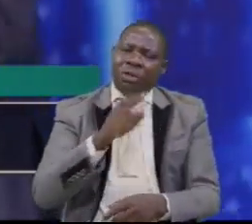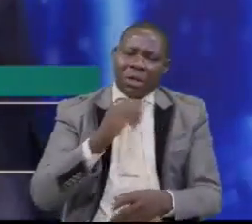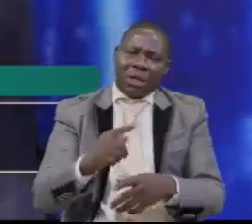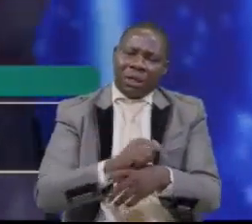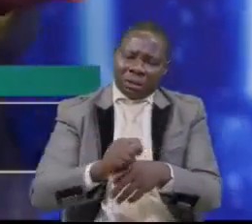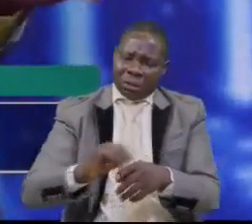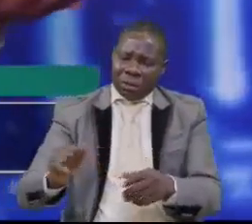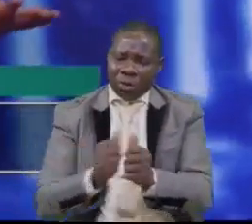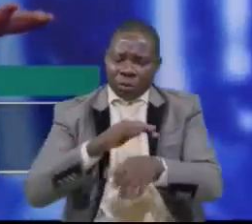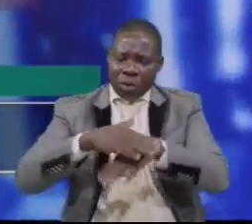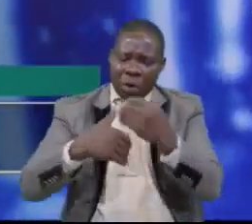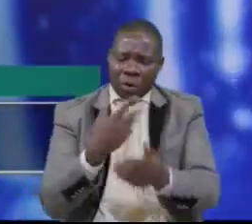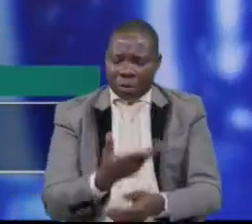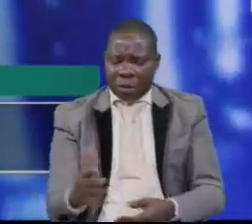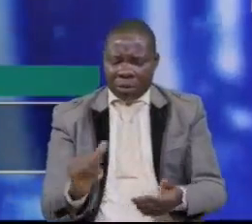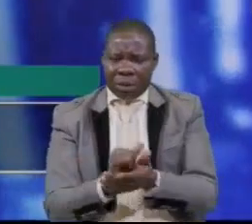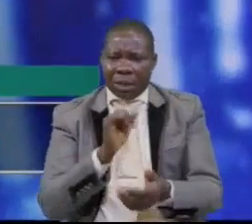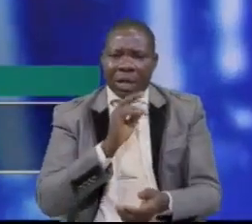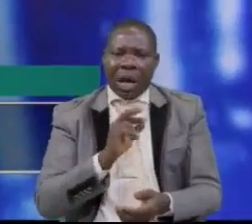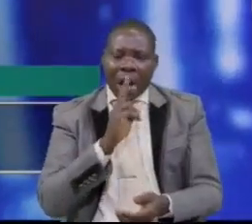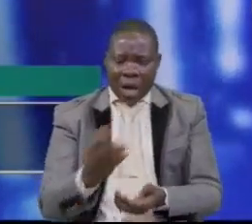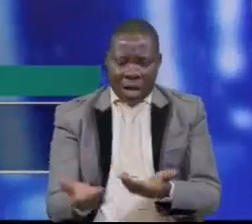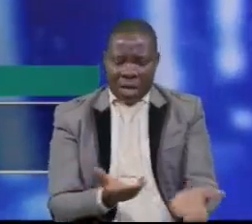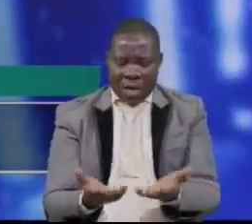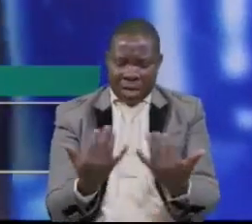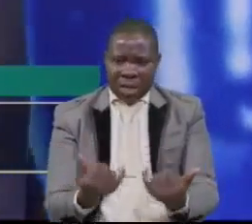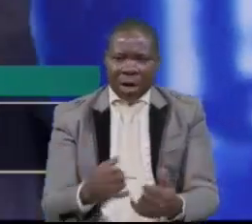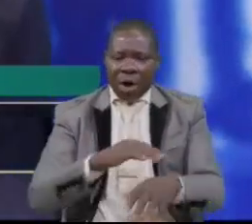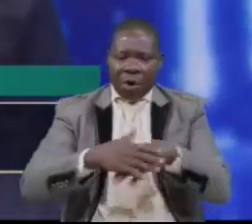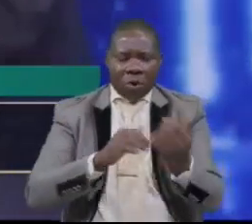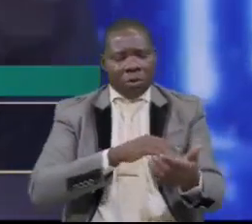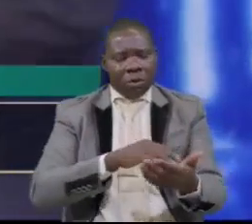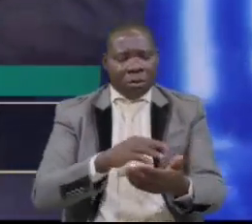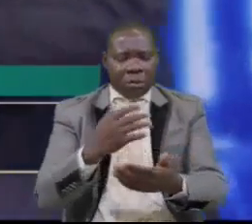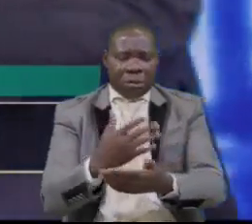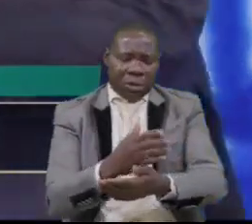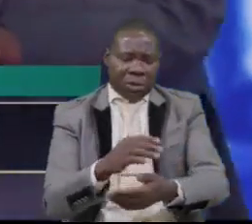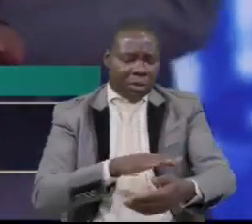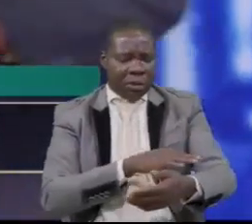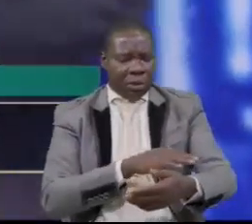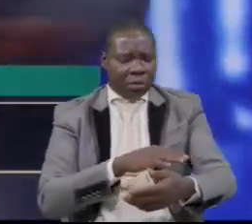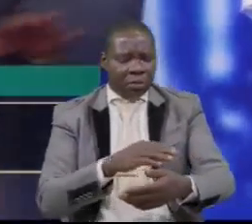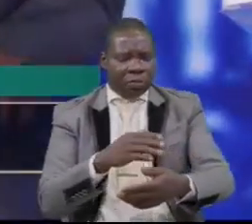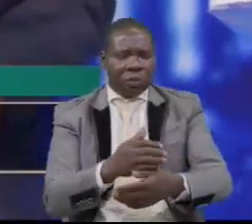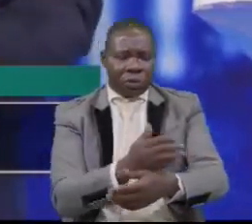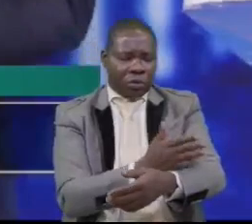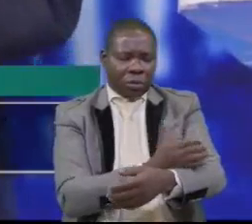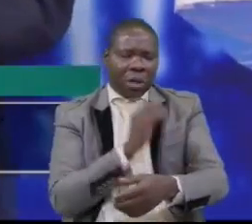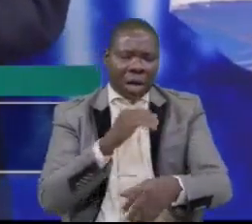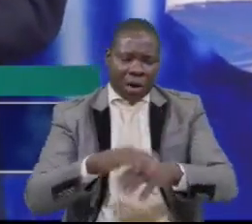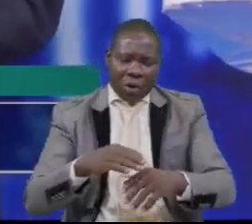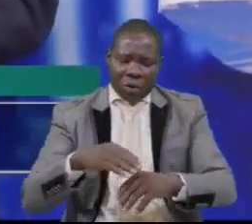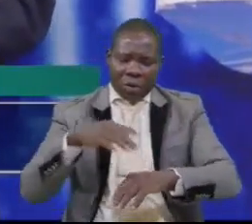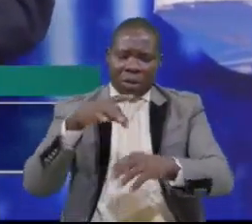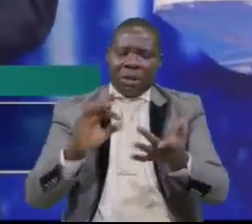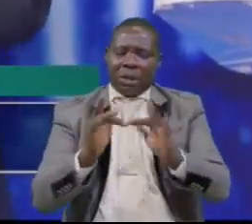available now any subject you have that they online and you can start from Level zero I didn't know anything